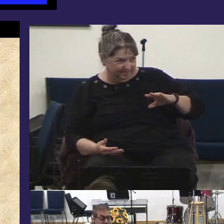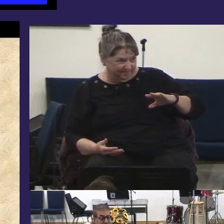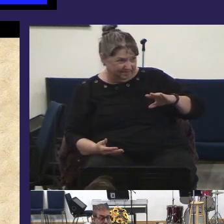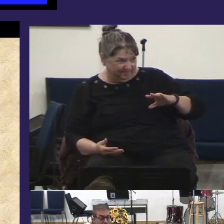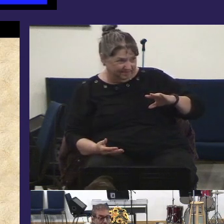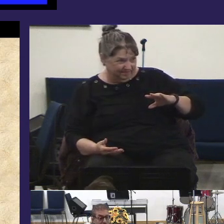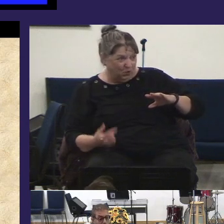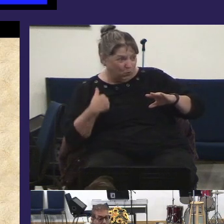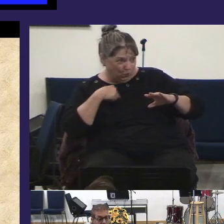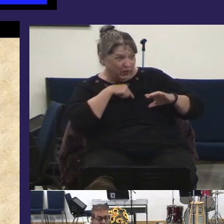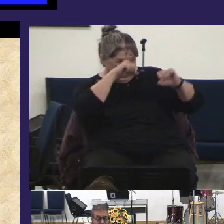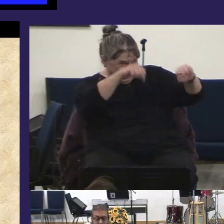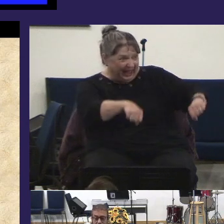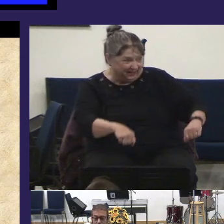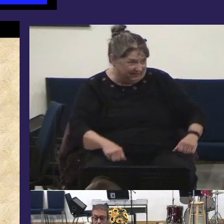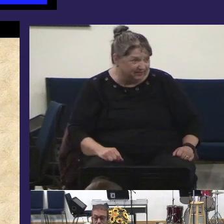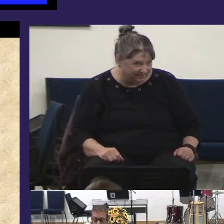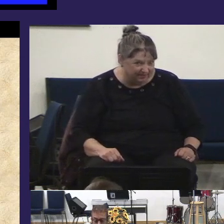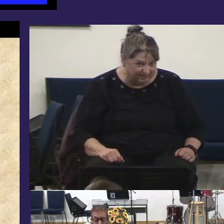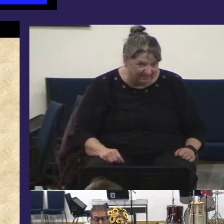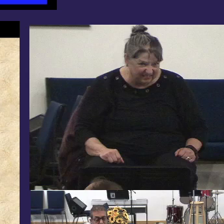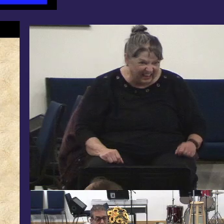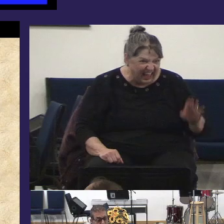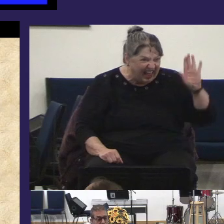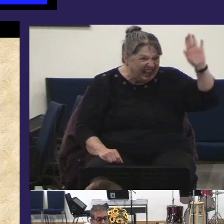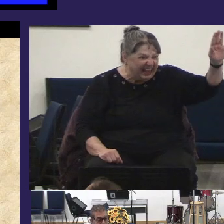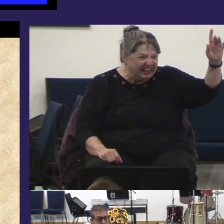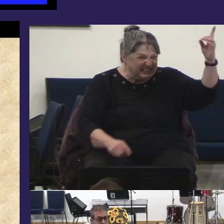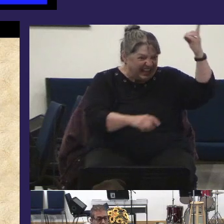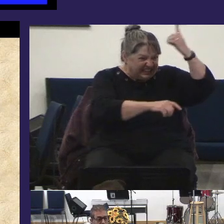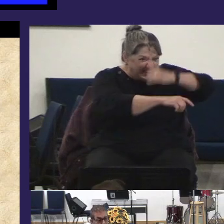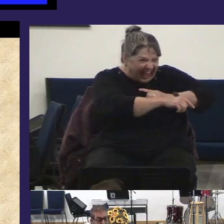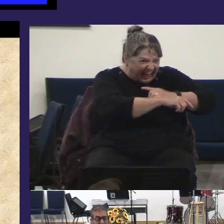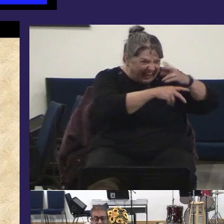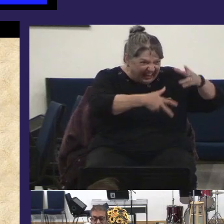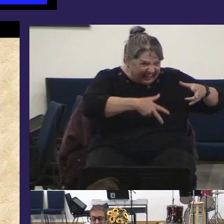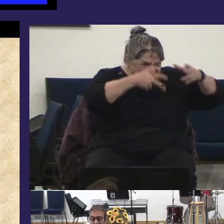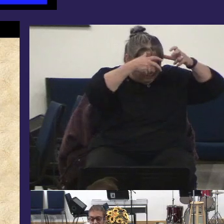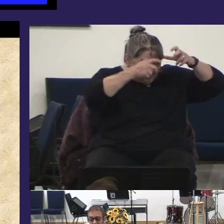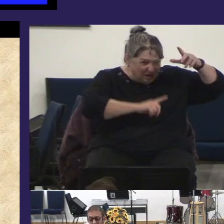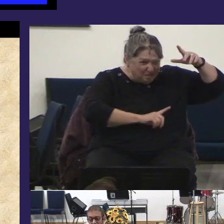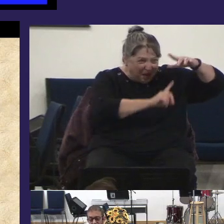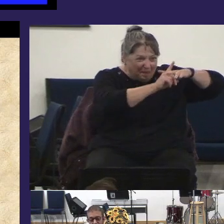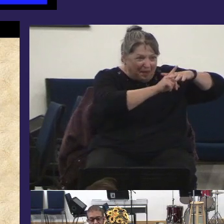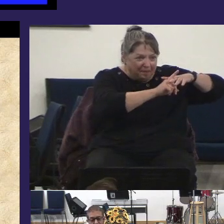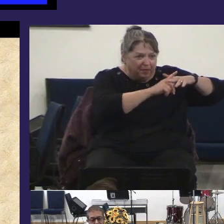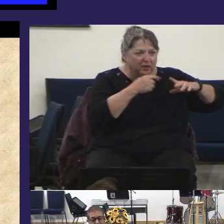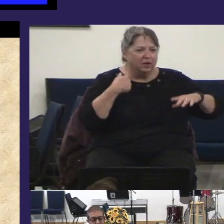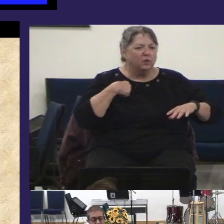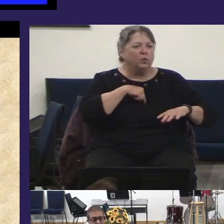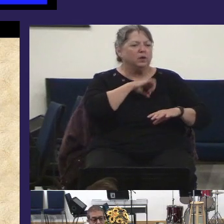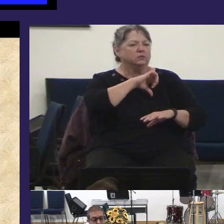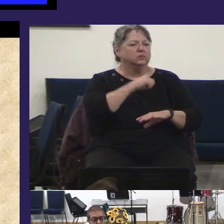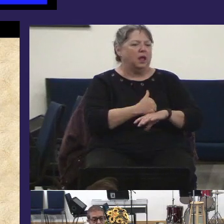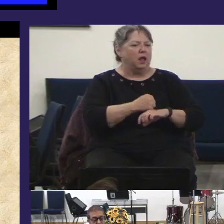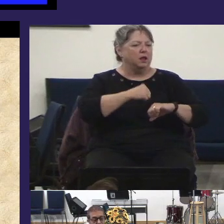can, so that when the day of evil come, you may be able to stand your ground. We can.